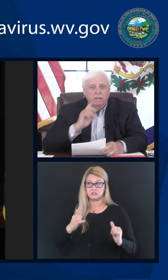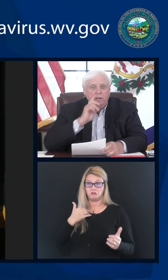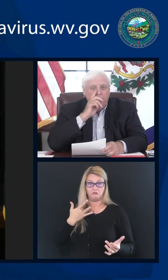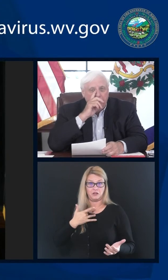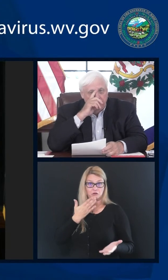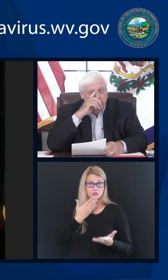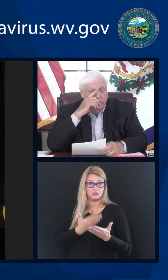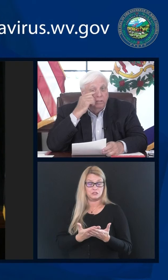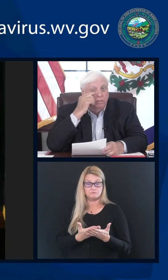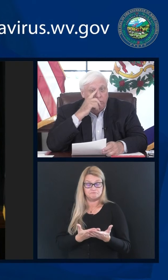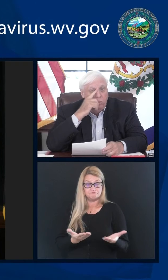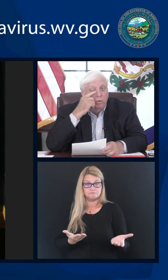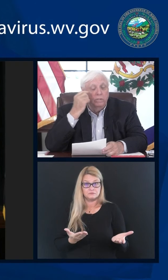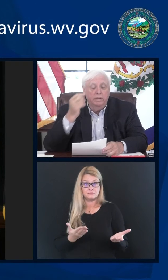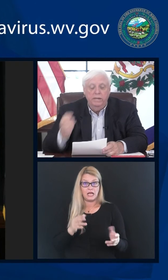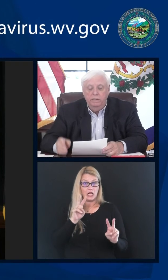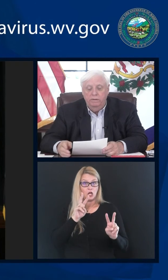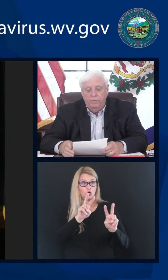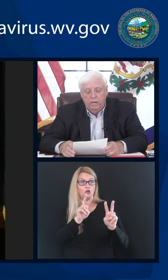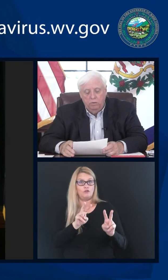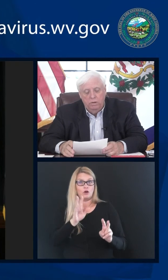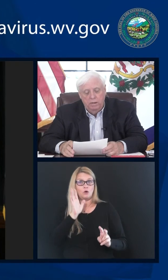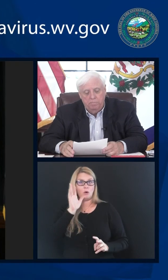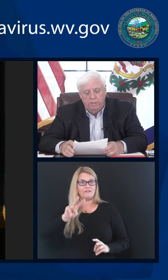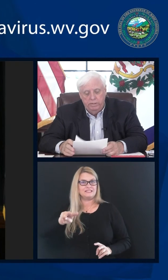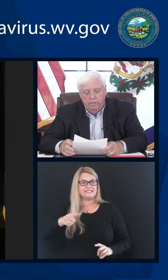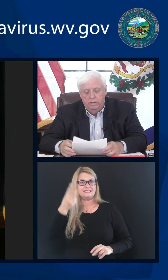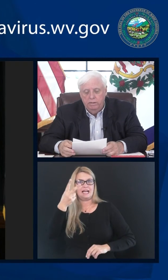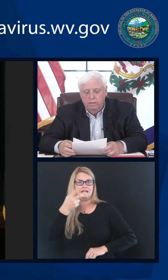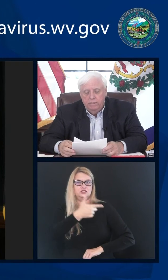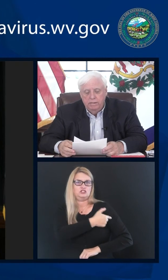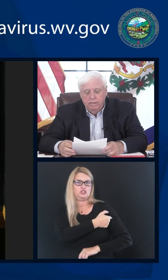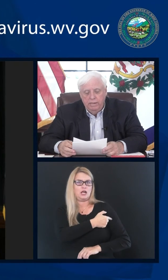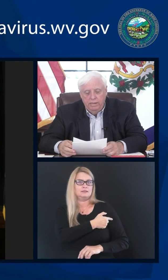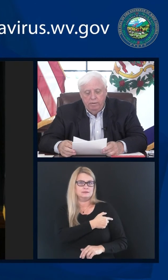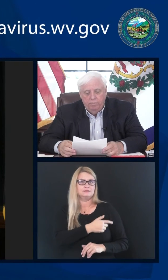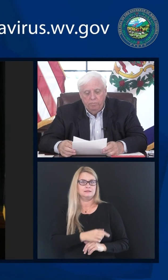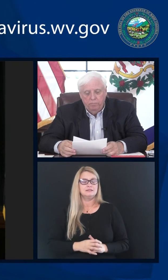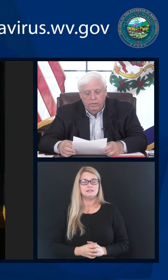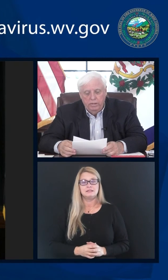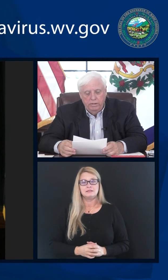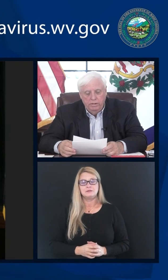great and everything. Look forward to taking the follow-up, I